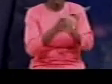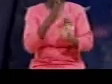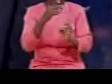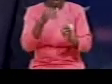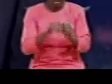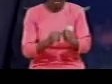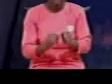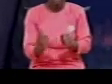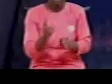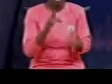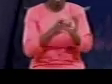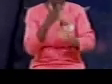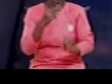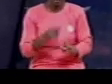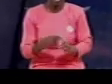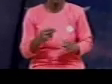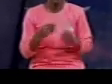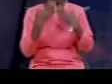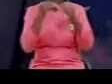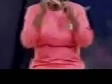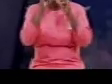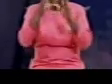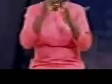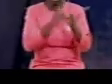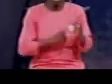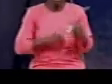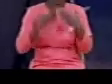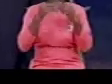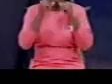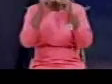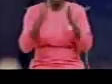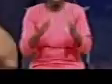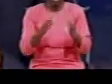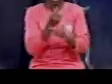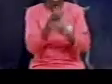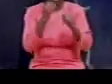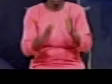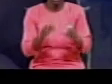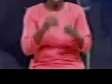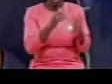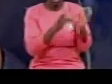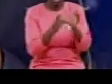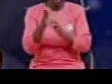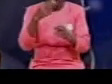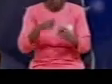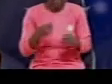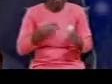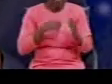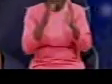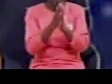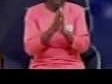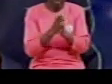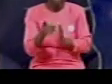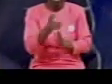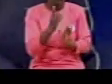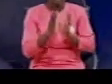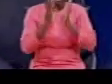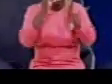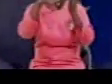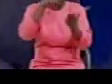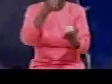you, blessed Lord. Thank you, blessed Savior. In Jesus' name we pray. Can somebody say louder, amen?